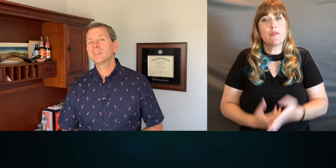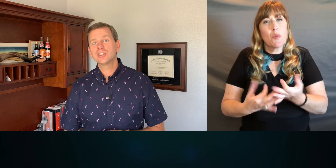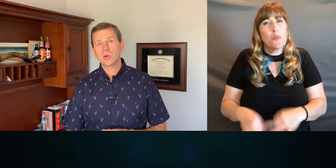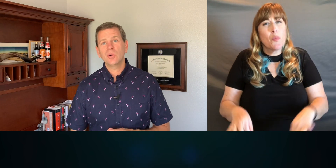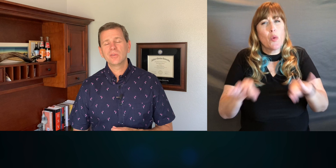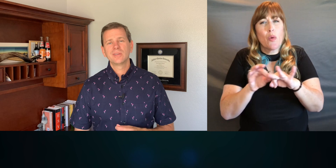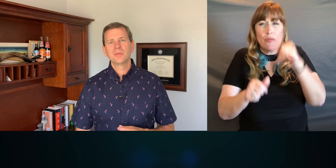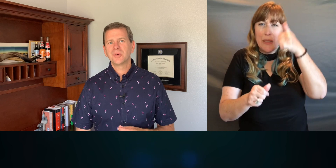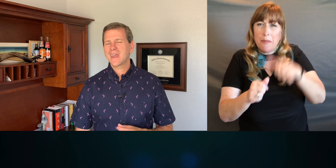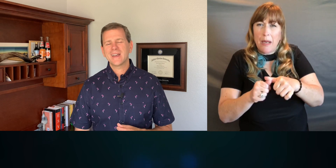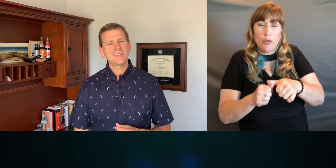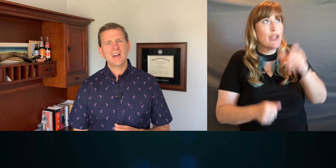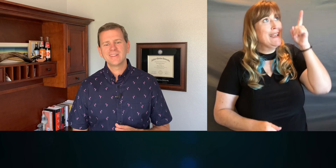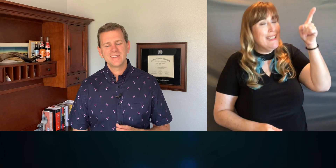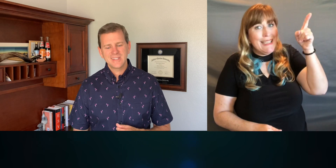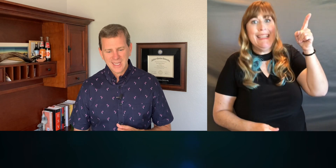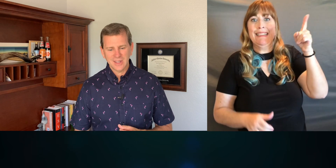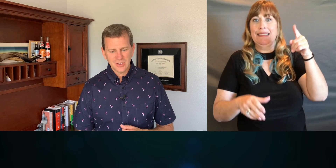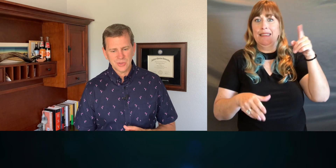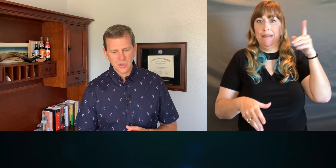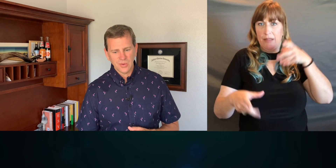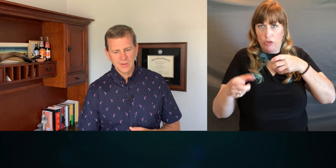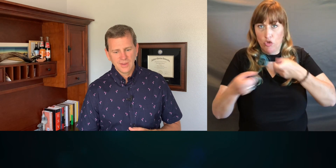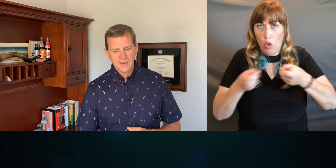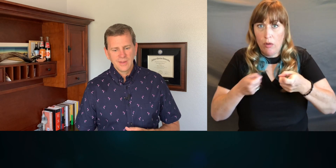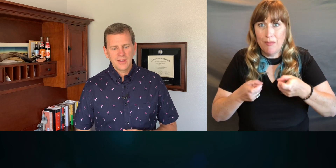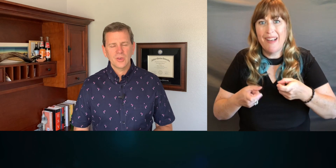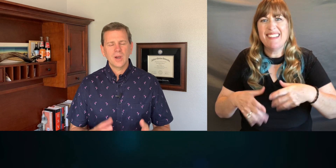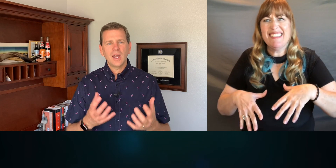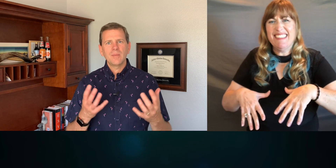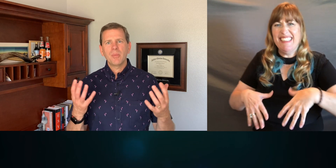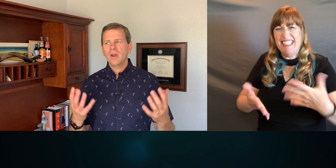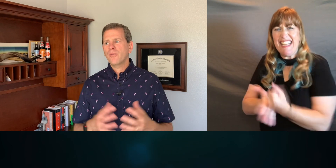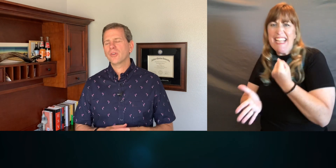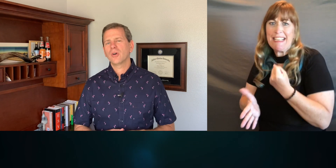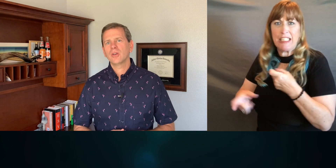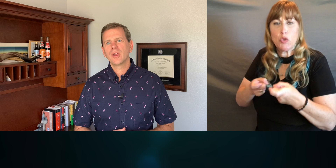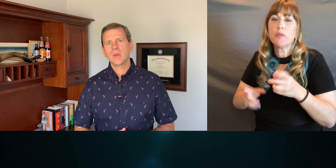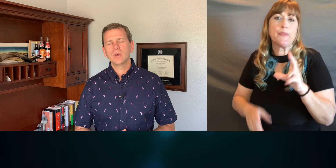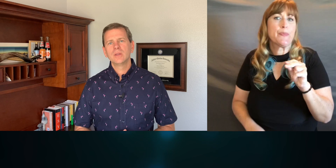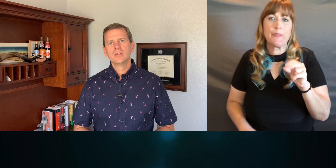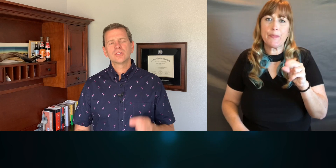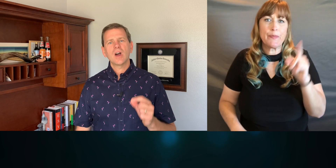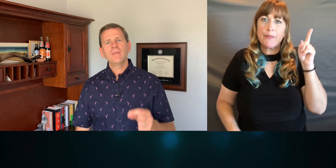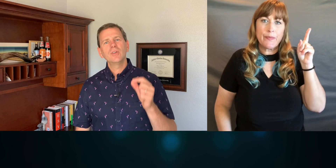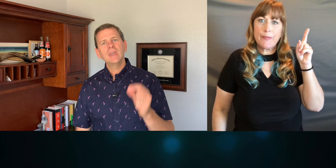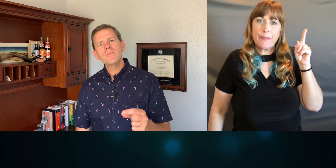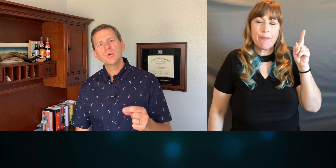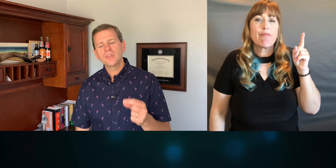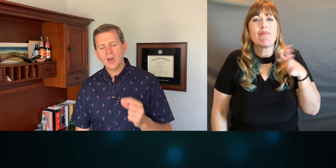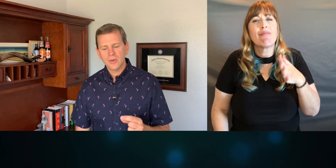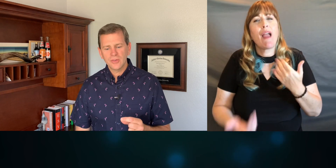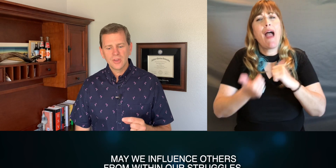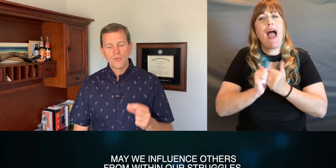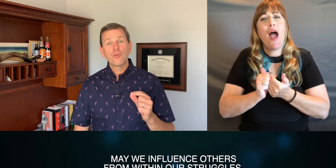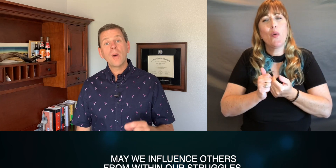is in control, but He has not taken control. And so my prayer for us all is that we would strive to